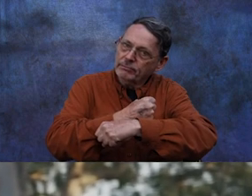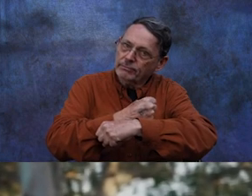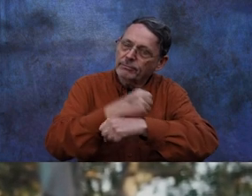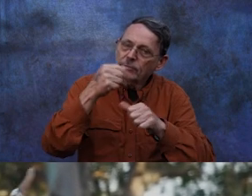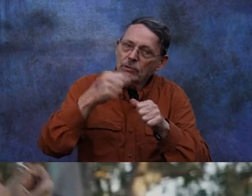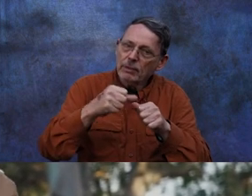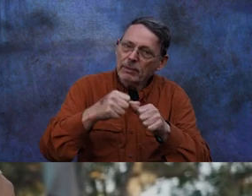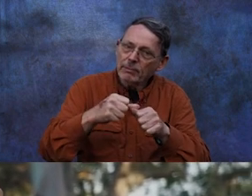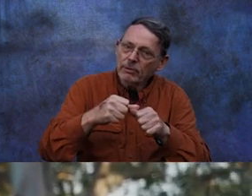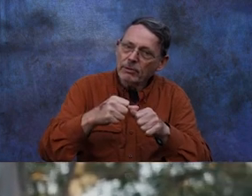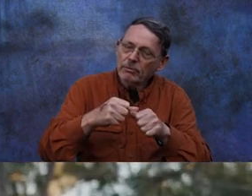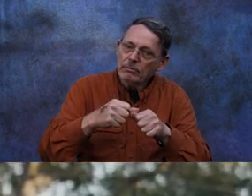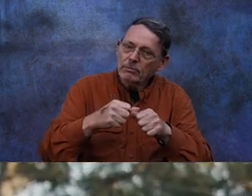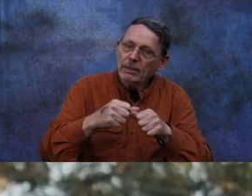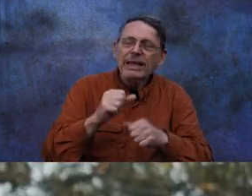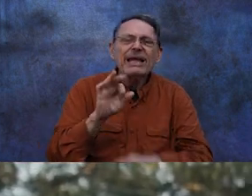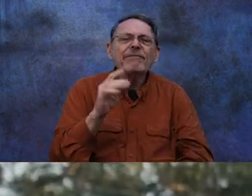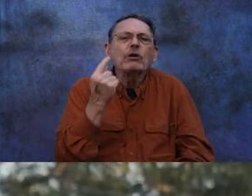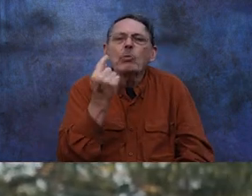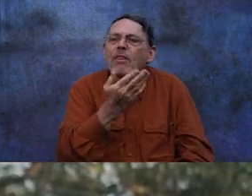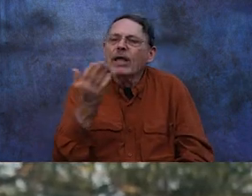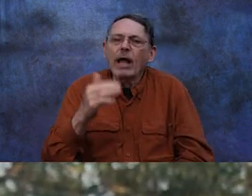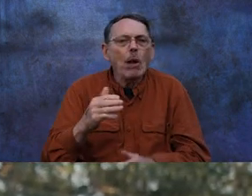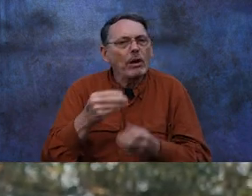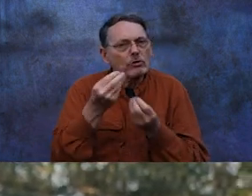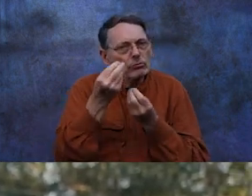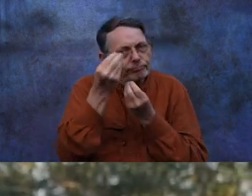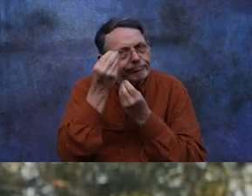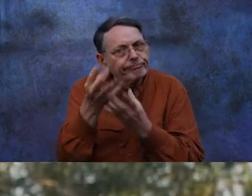Remember, if there's one thing I want to impose on you,